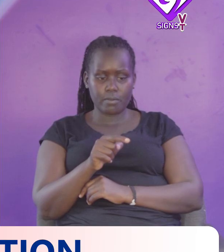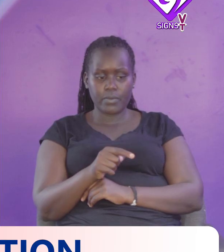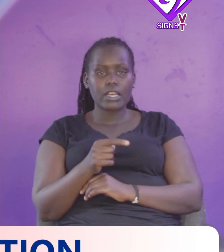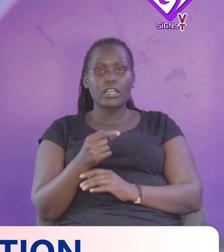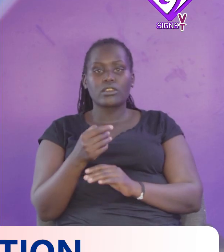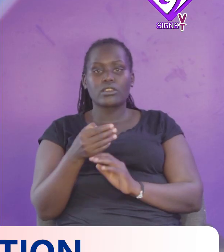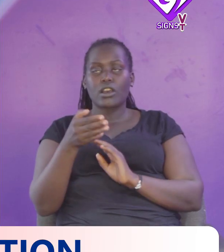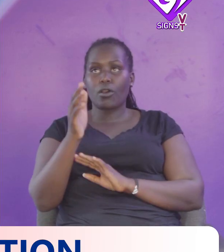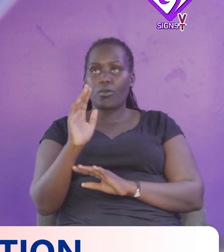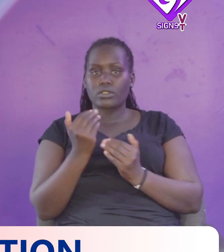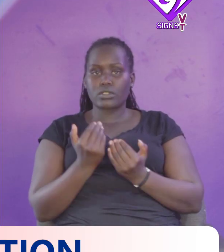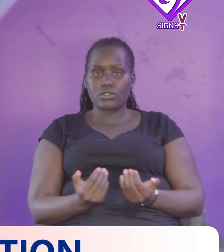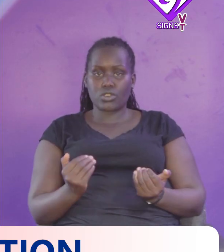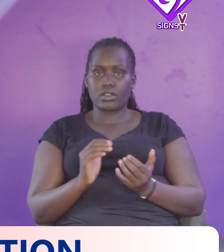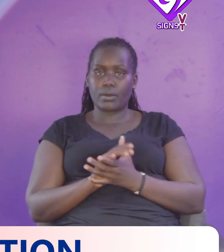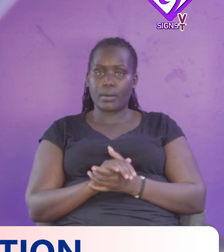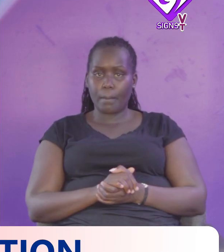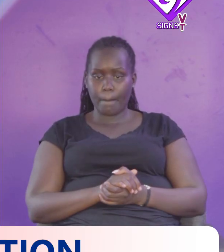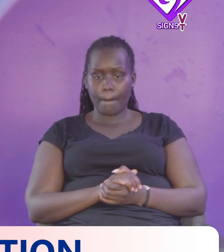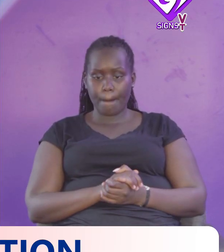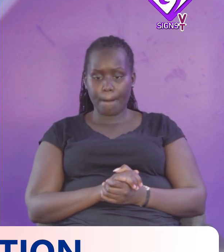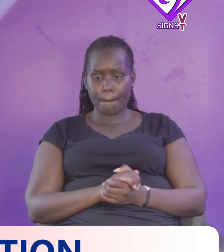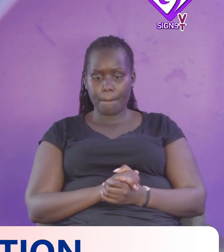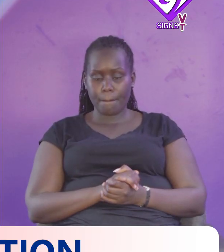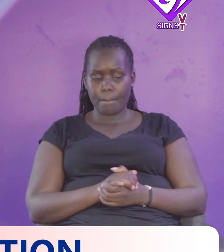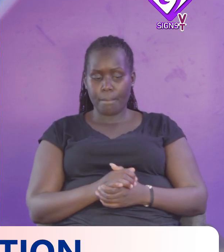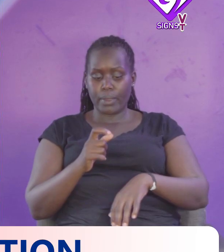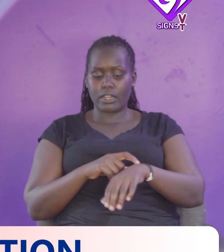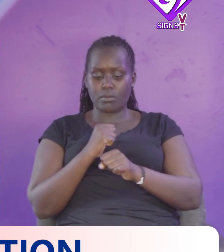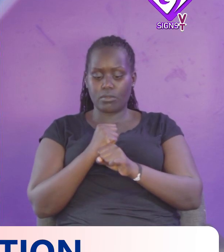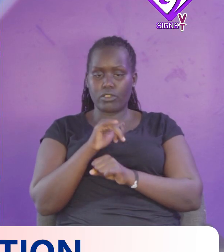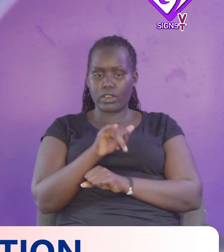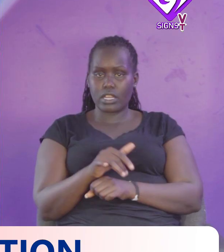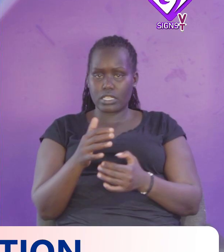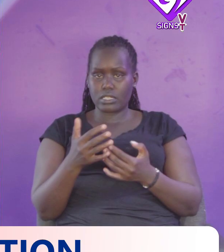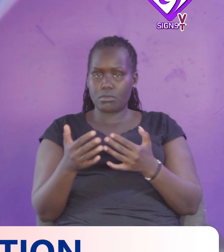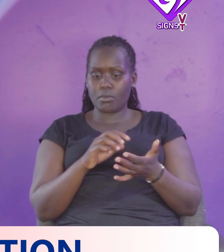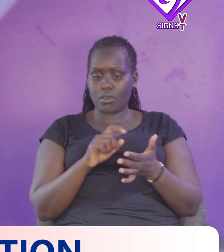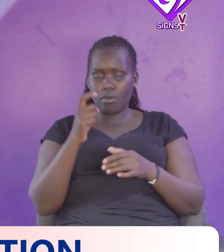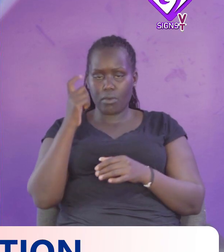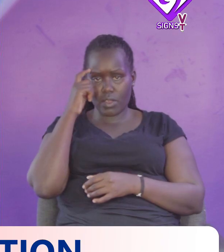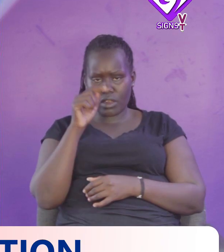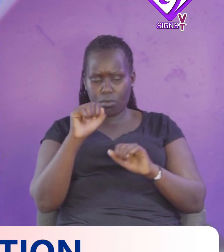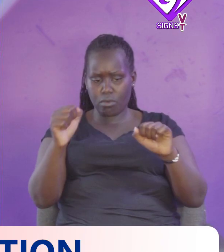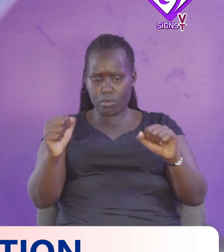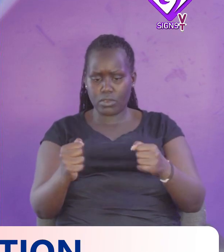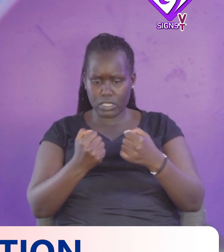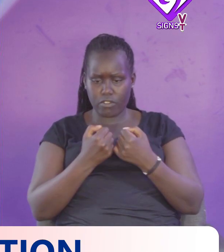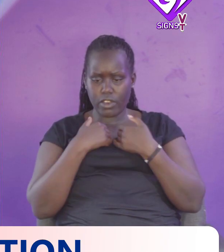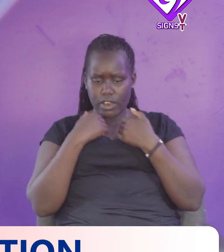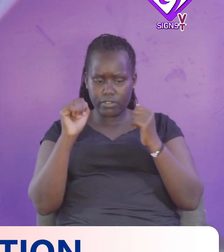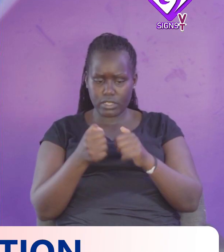God's child. So when you're doing that and you're thinking that maybe you, wherever you are, you are safe, there is no safety for